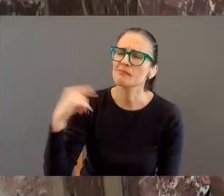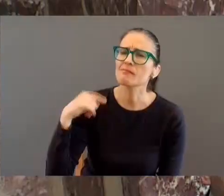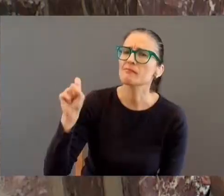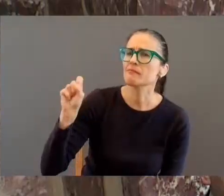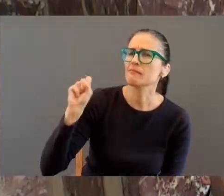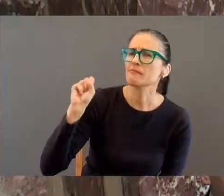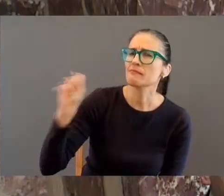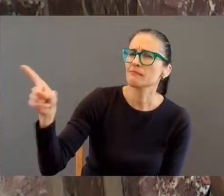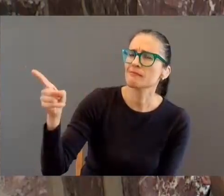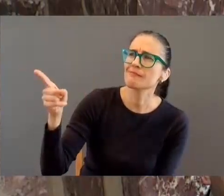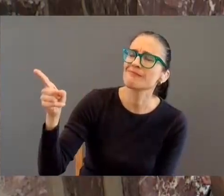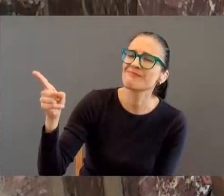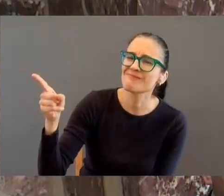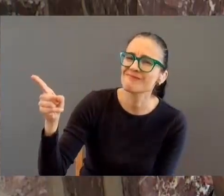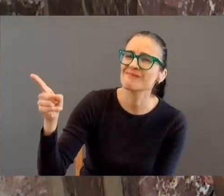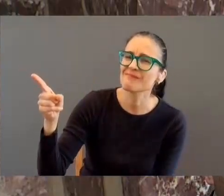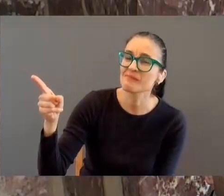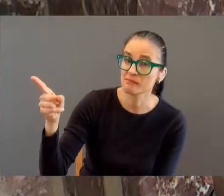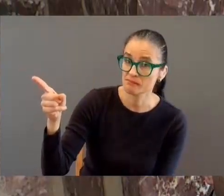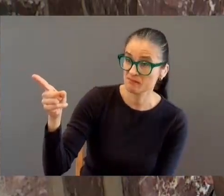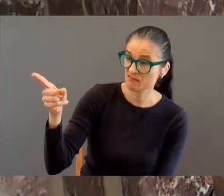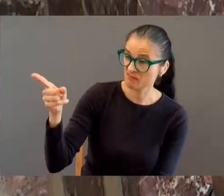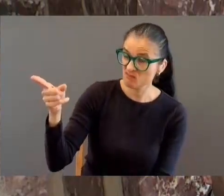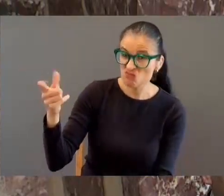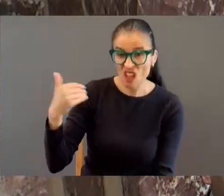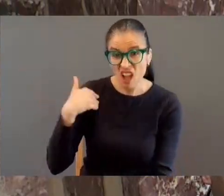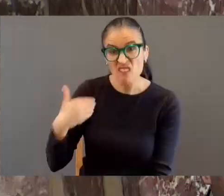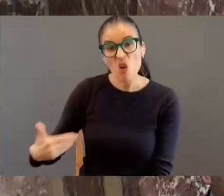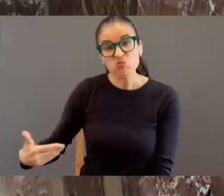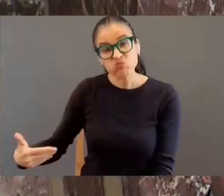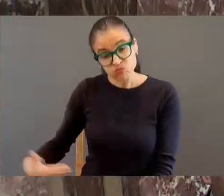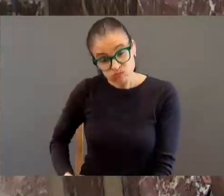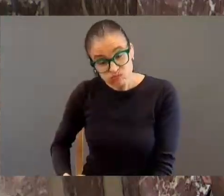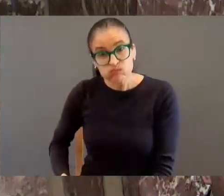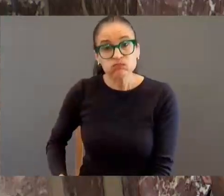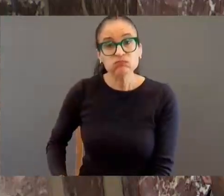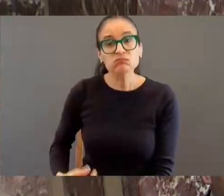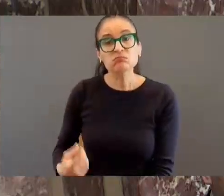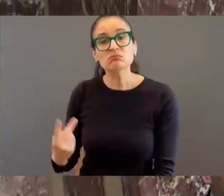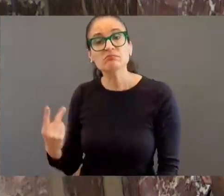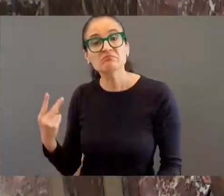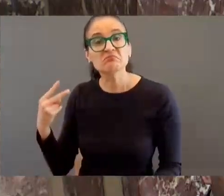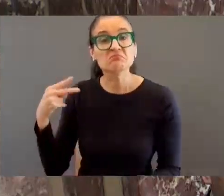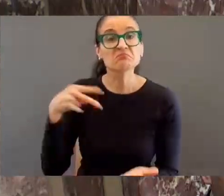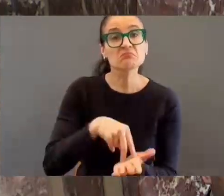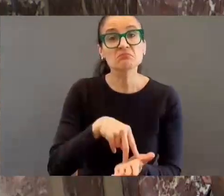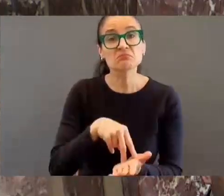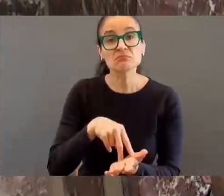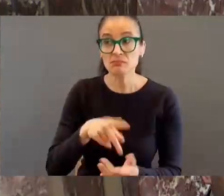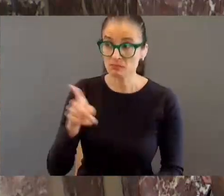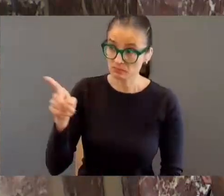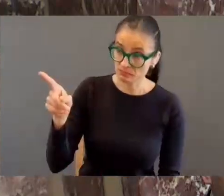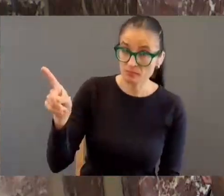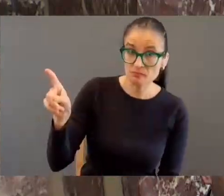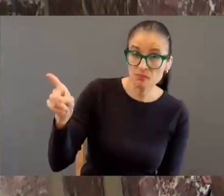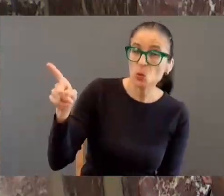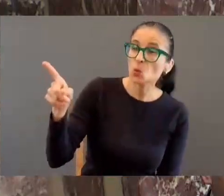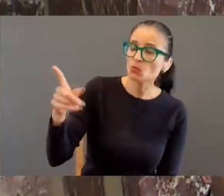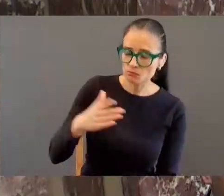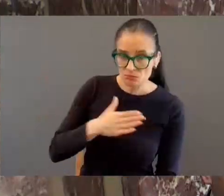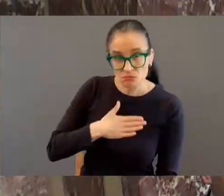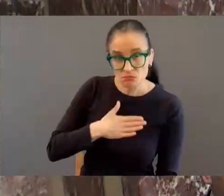guts to stand up, will you admit that the broken safe supply